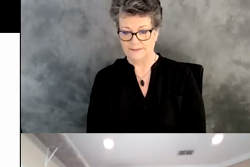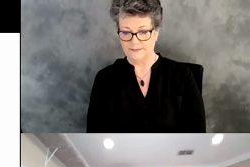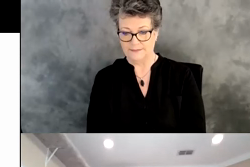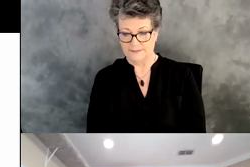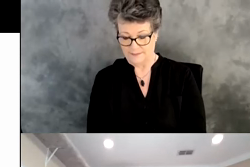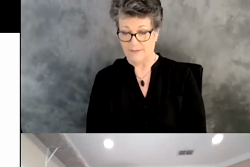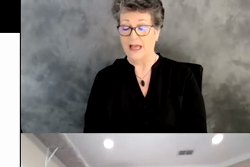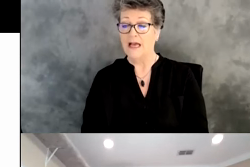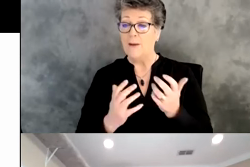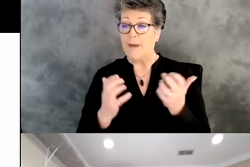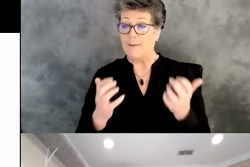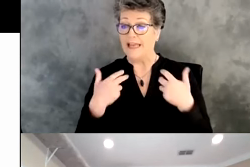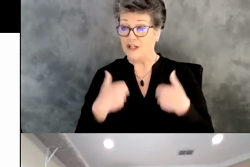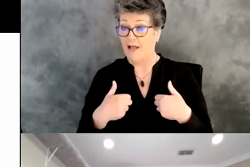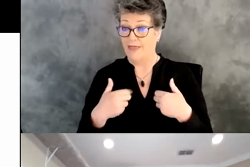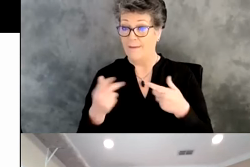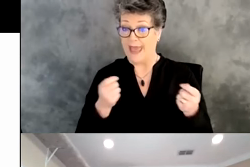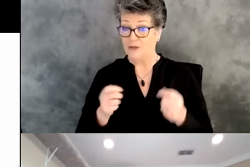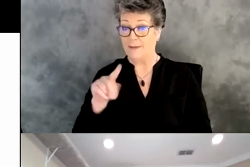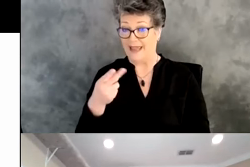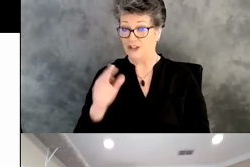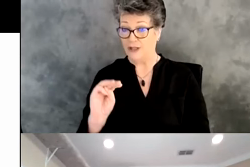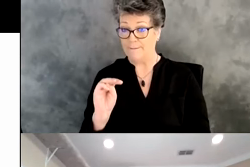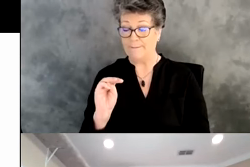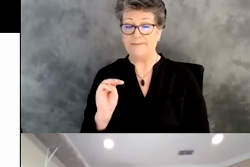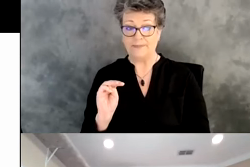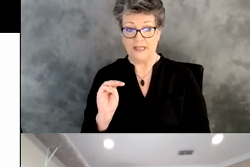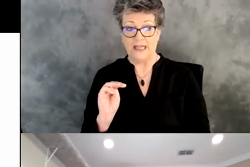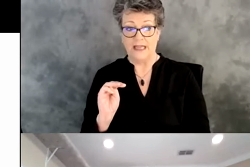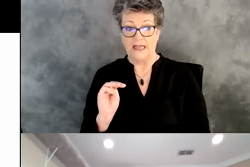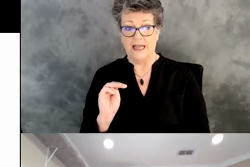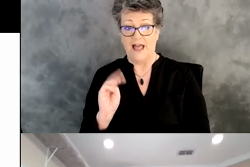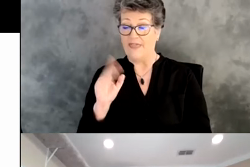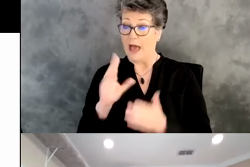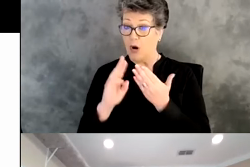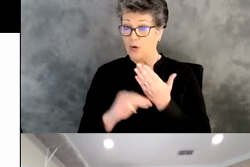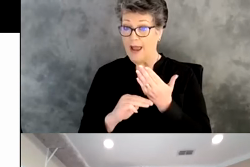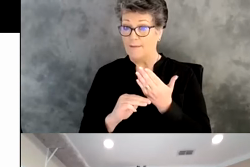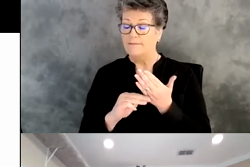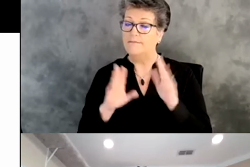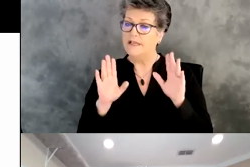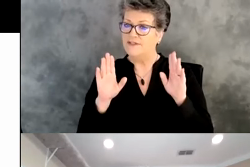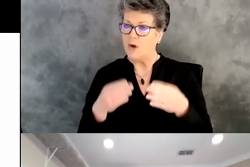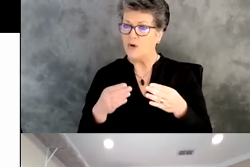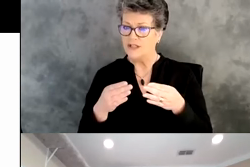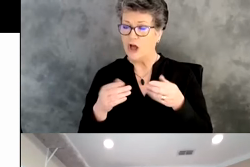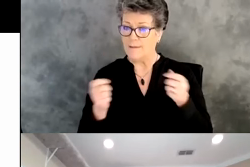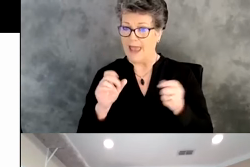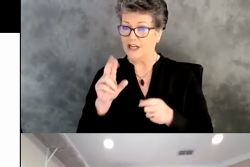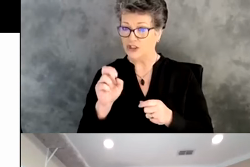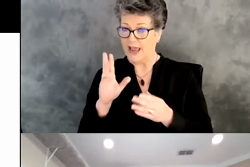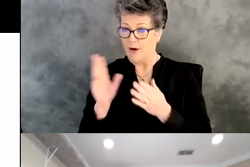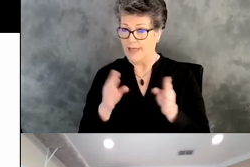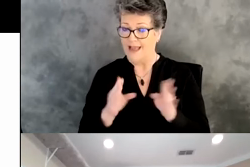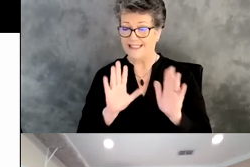Okay, so population health management. So population health management, the program is focused on the managed care plans and how they